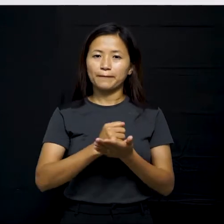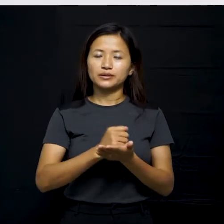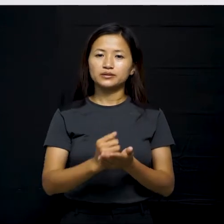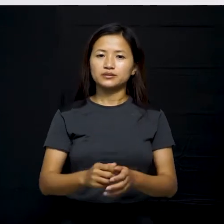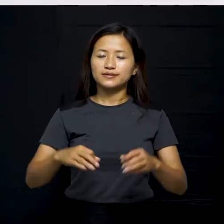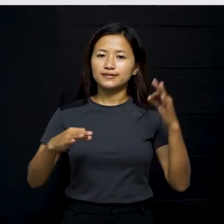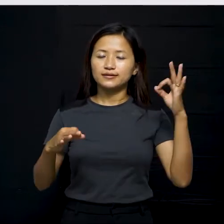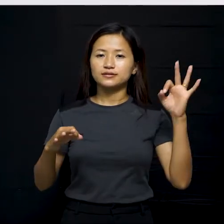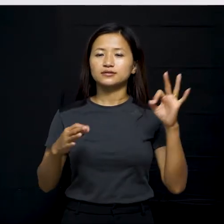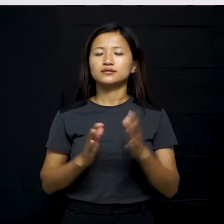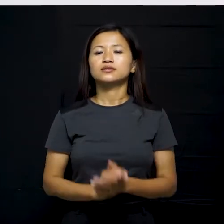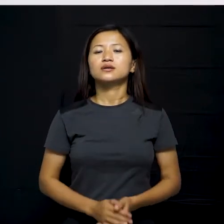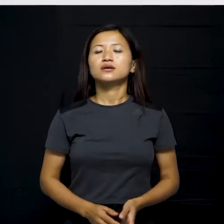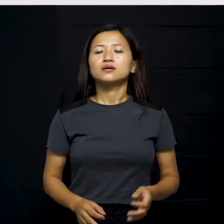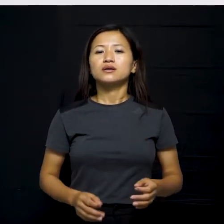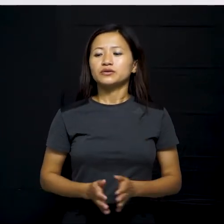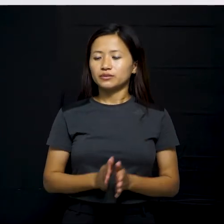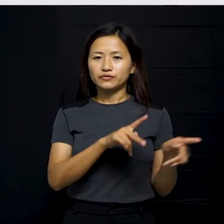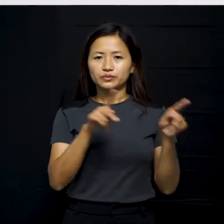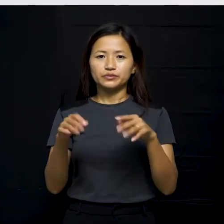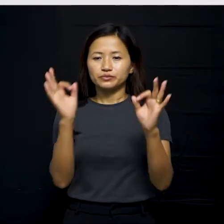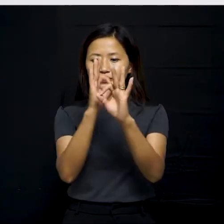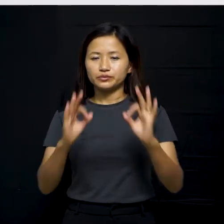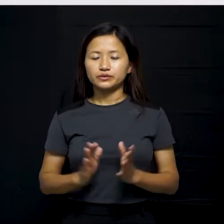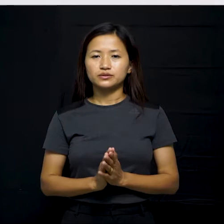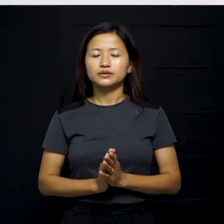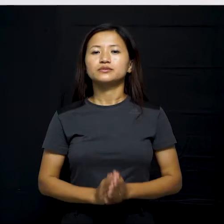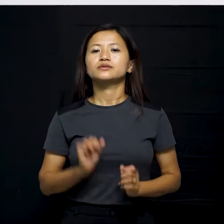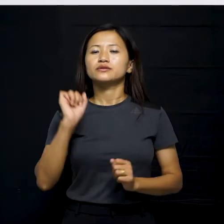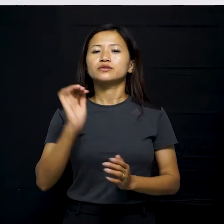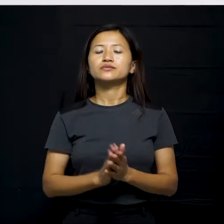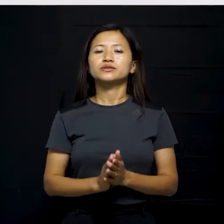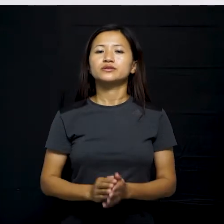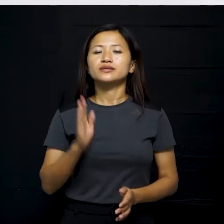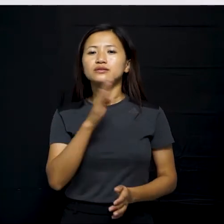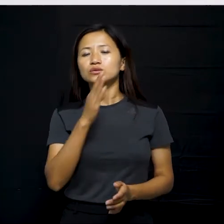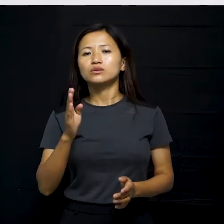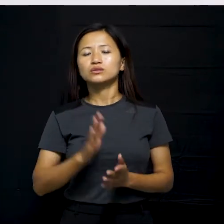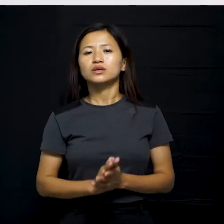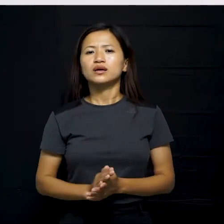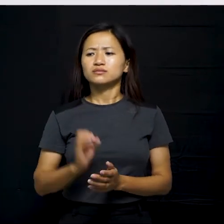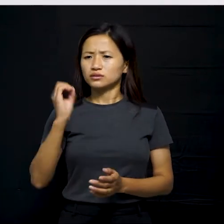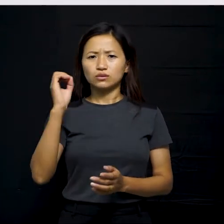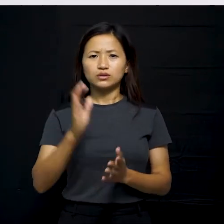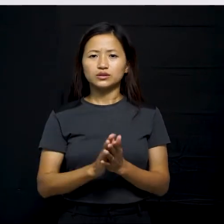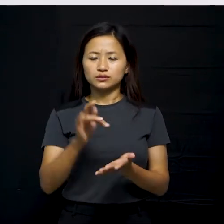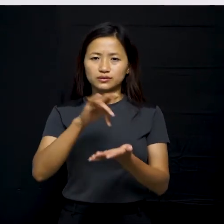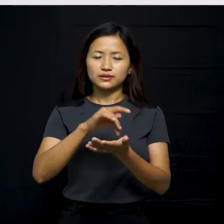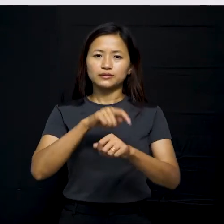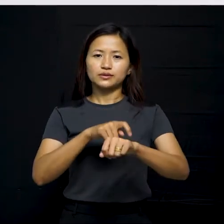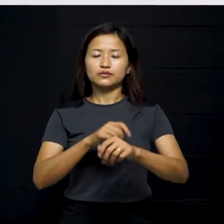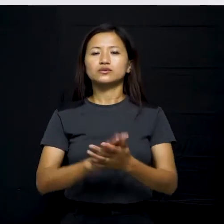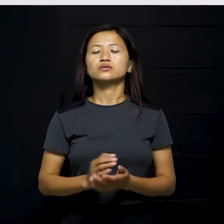dances. Some of them prepare themselves for the folk songs, and for in that occasion, on that particular day, they used